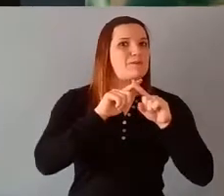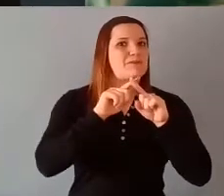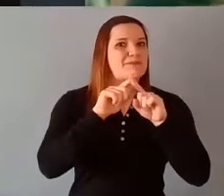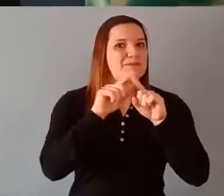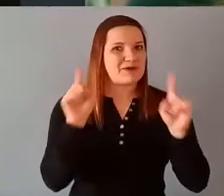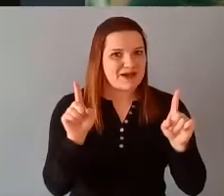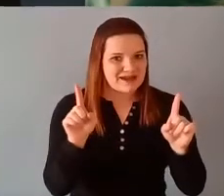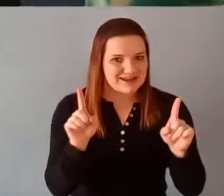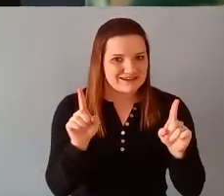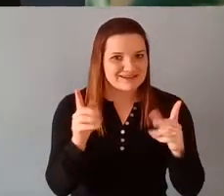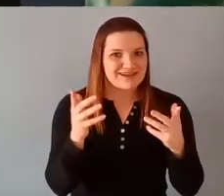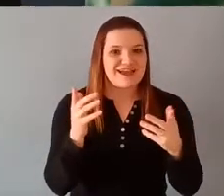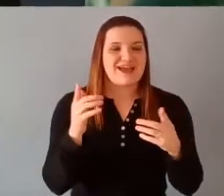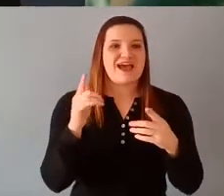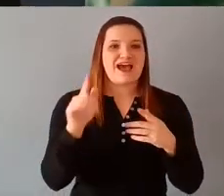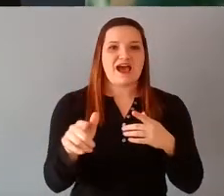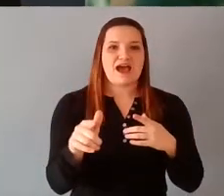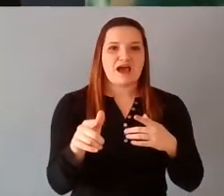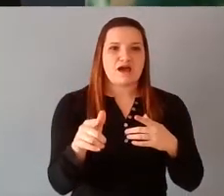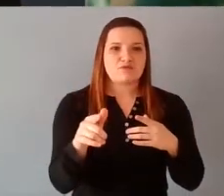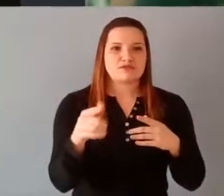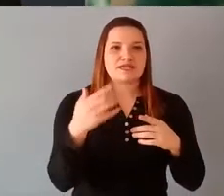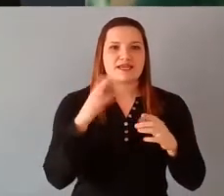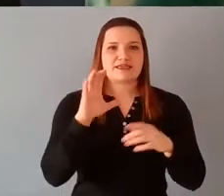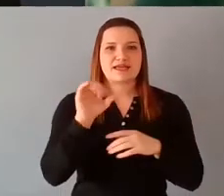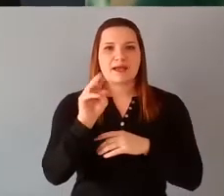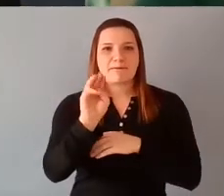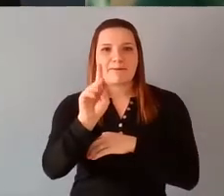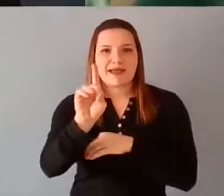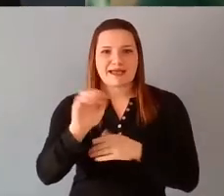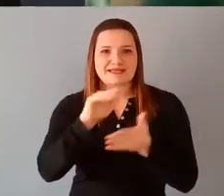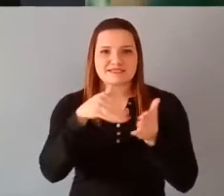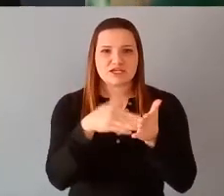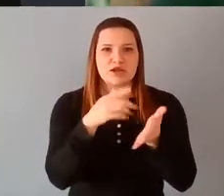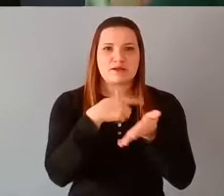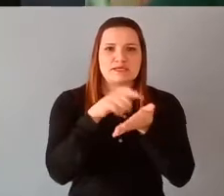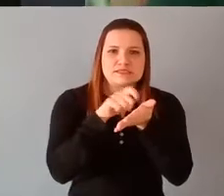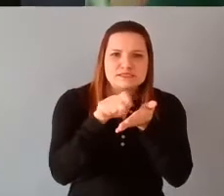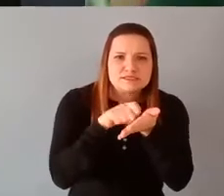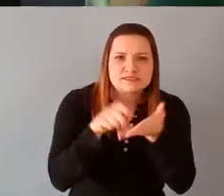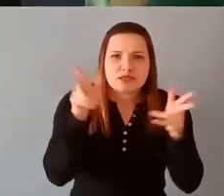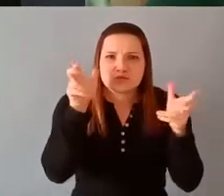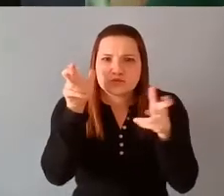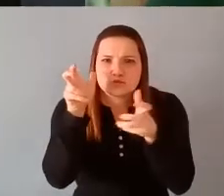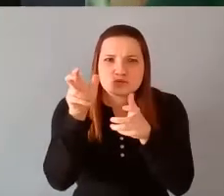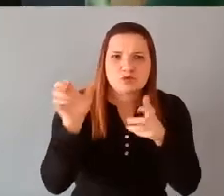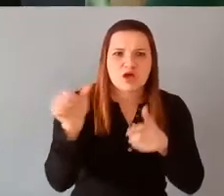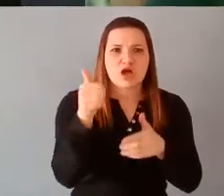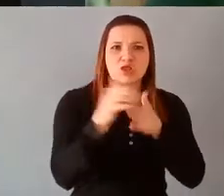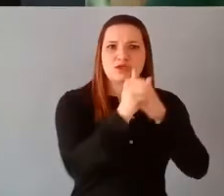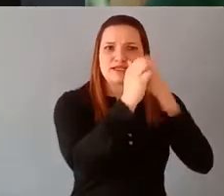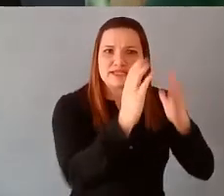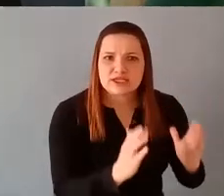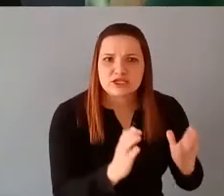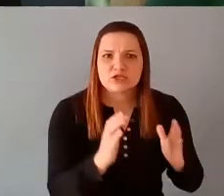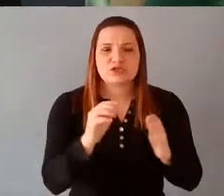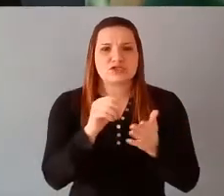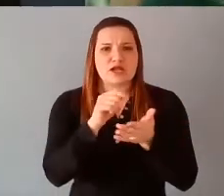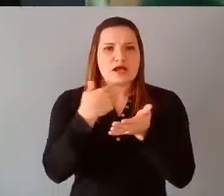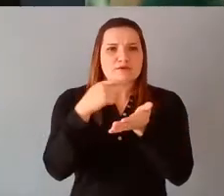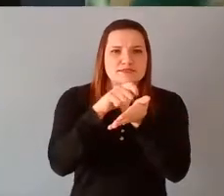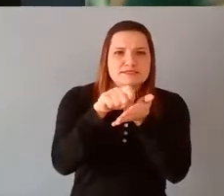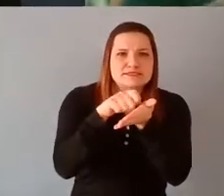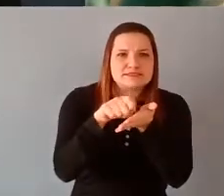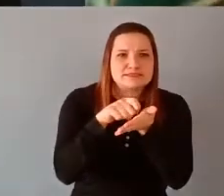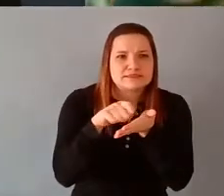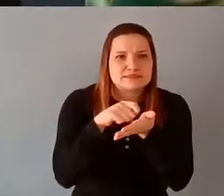was taking notes at the command center, and I was listening to you and the other leaders and the chiefs during that meeting,